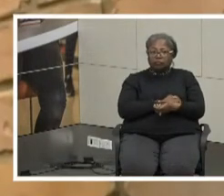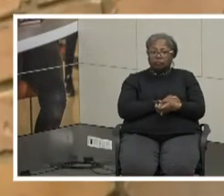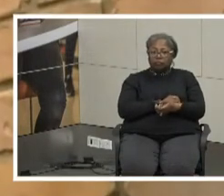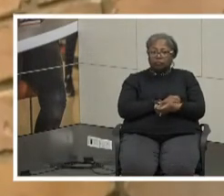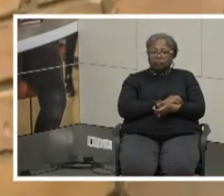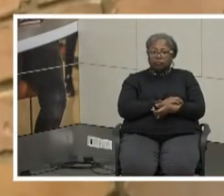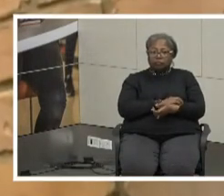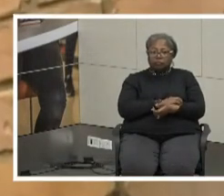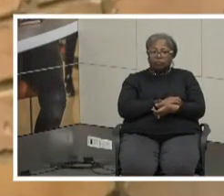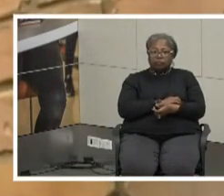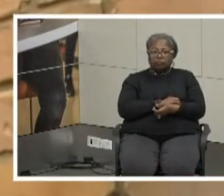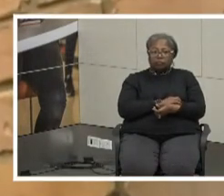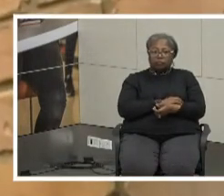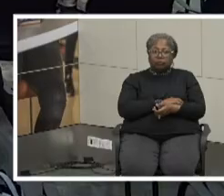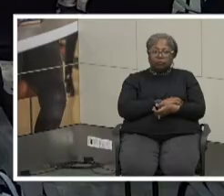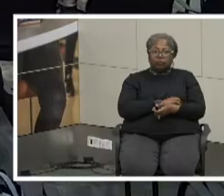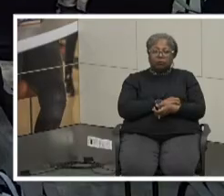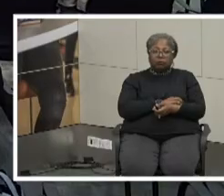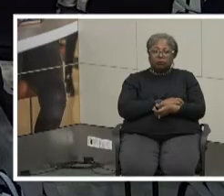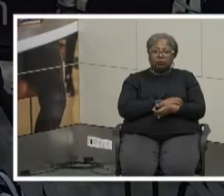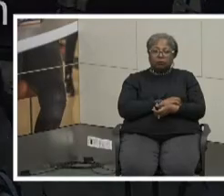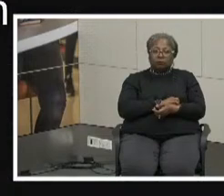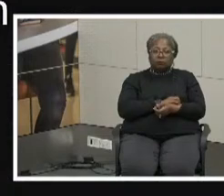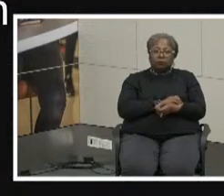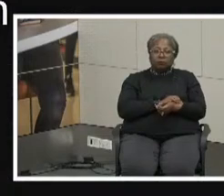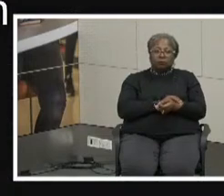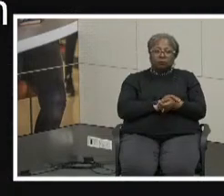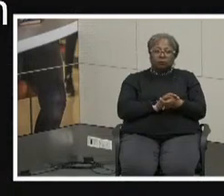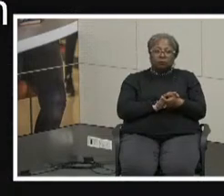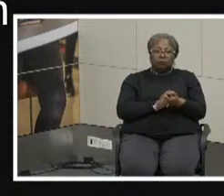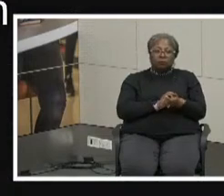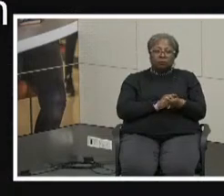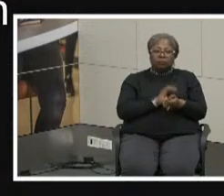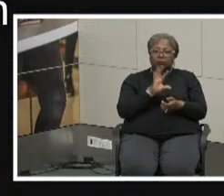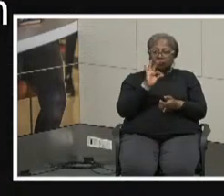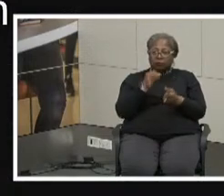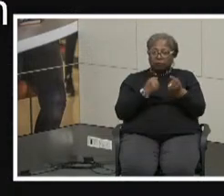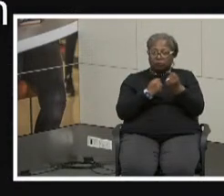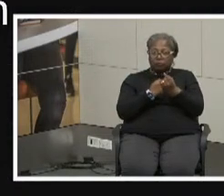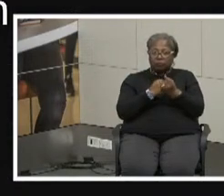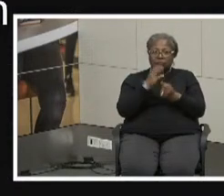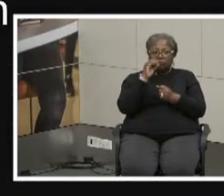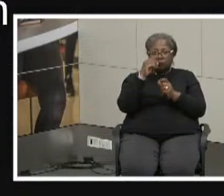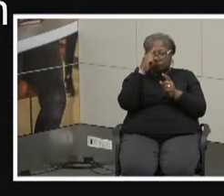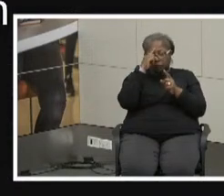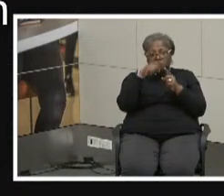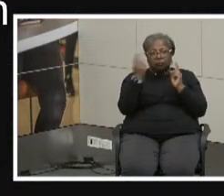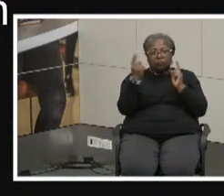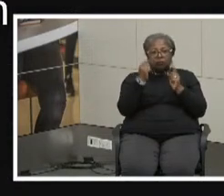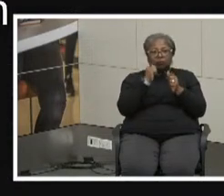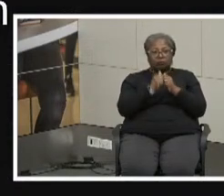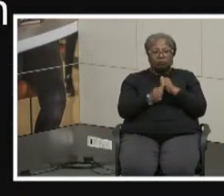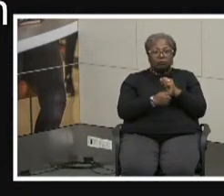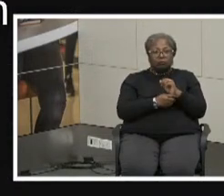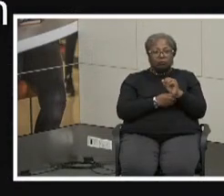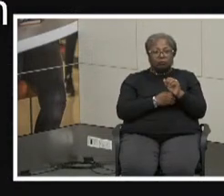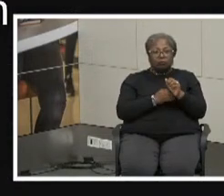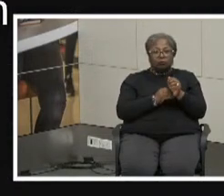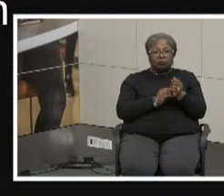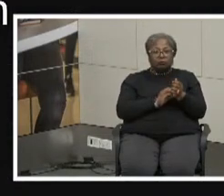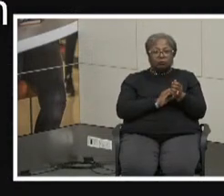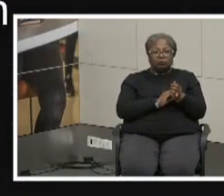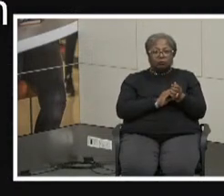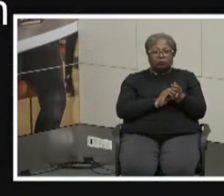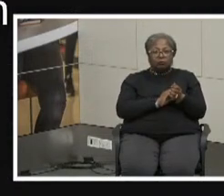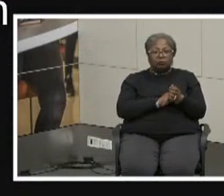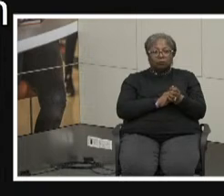you okay we have nine in favor zero opposed the motion passes any other